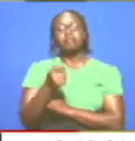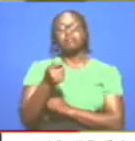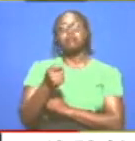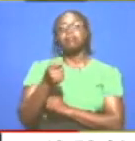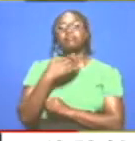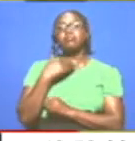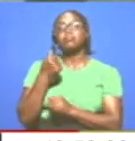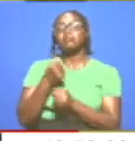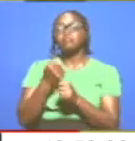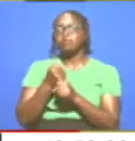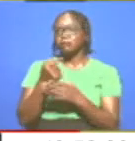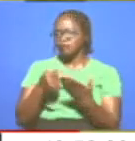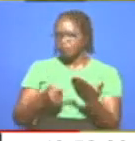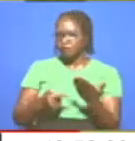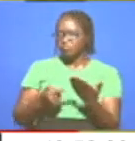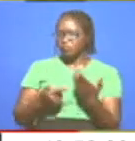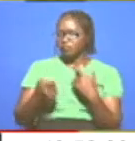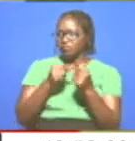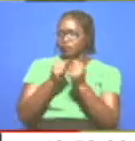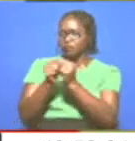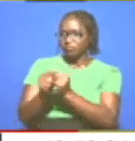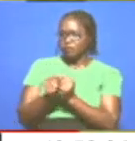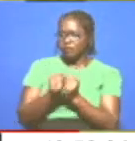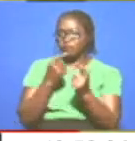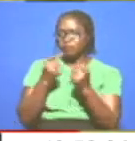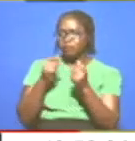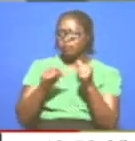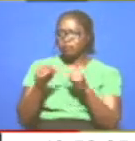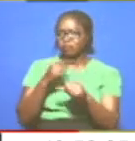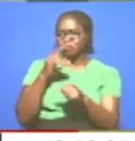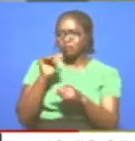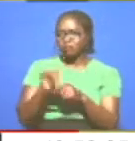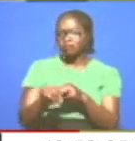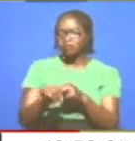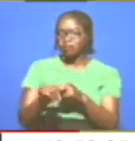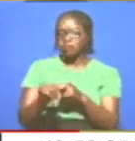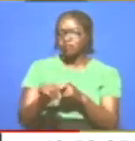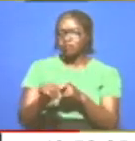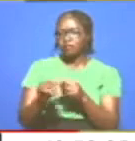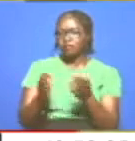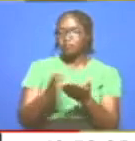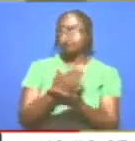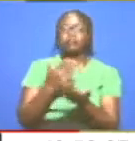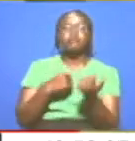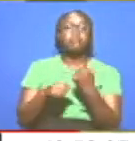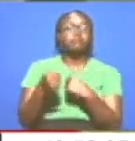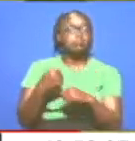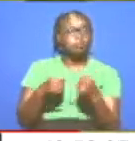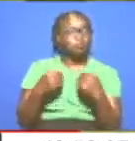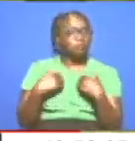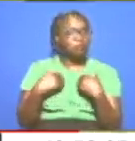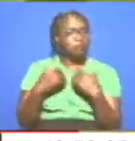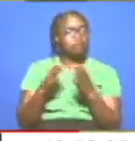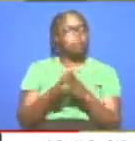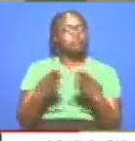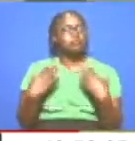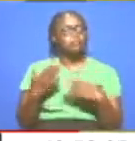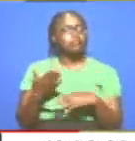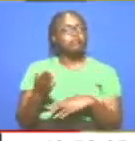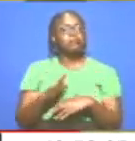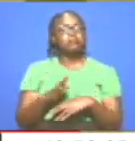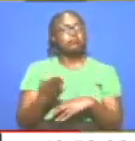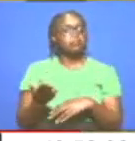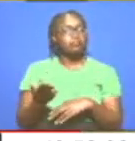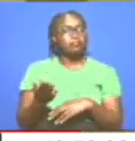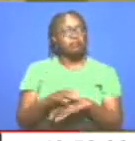and also, you know, come together and talk about, so that there is some activity and people get back to the stands?